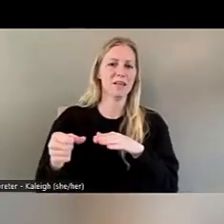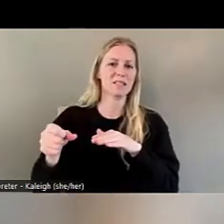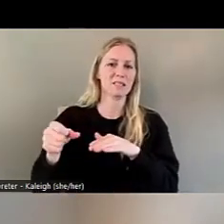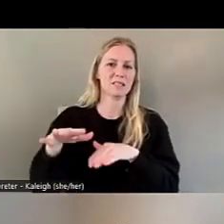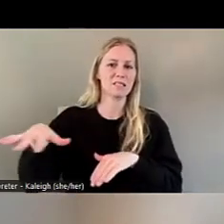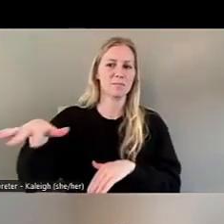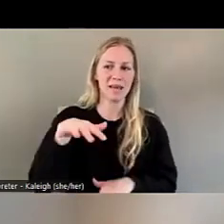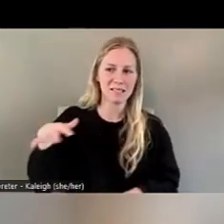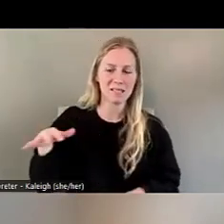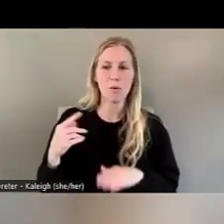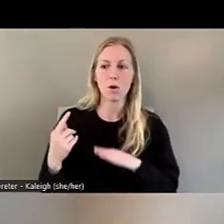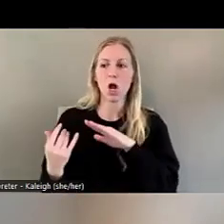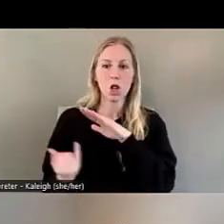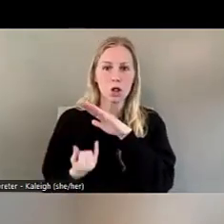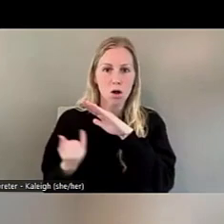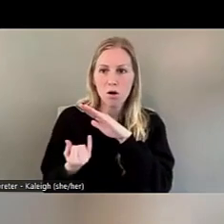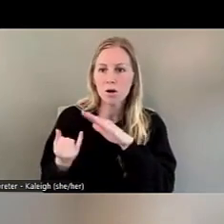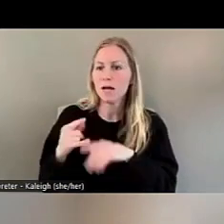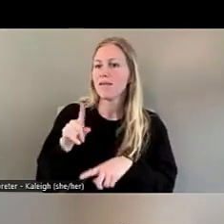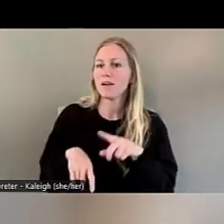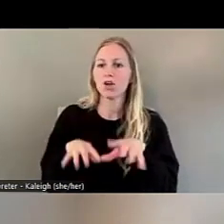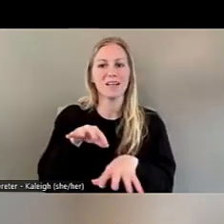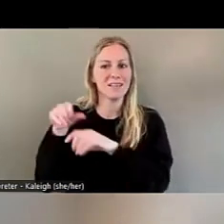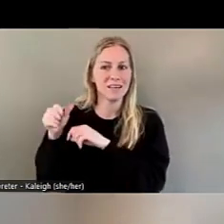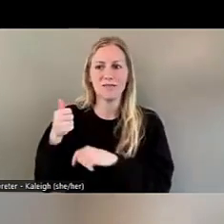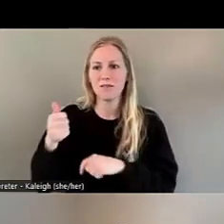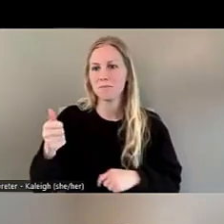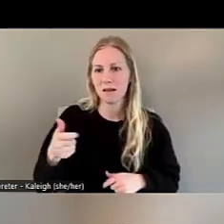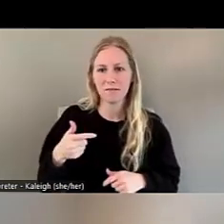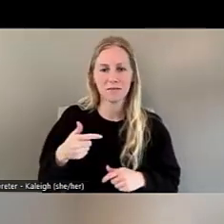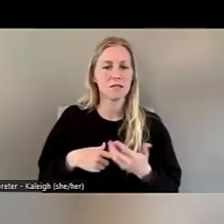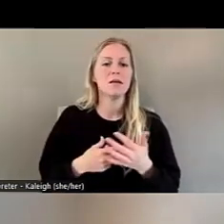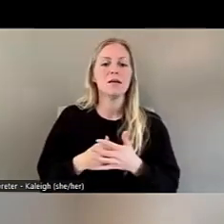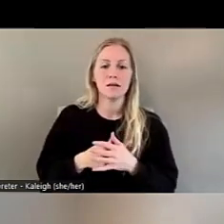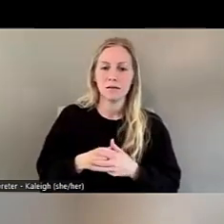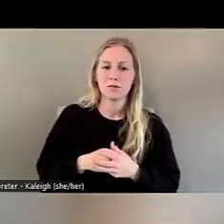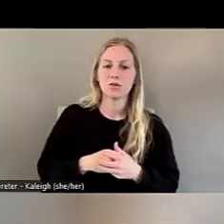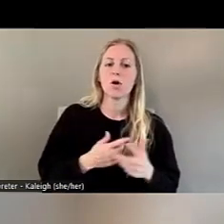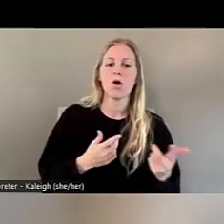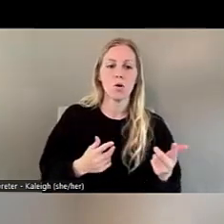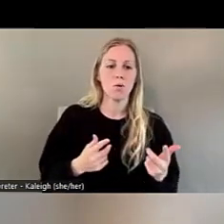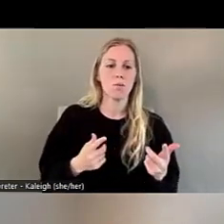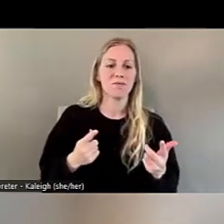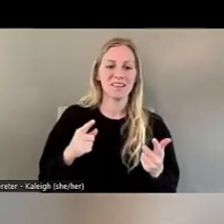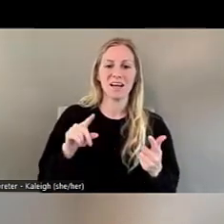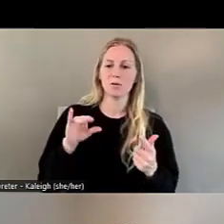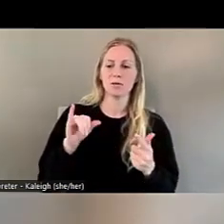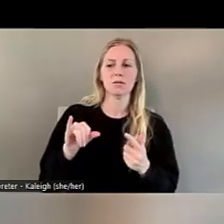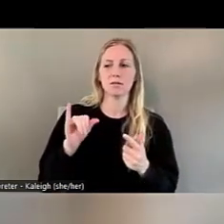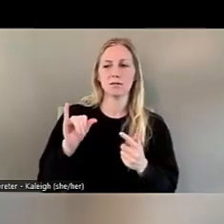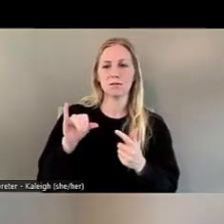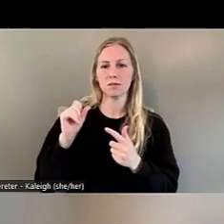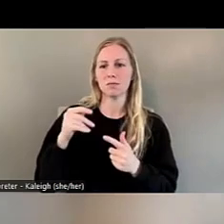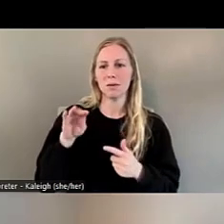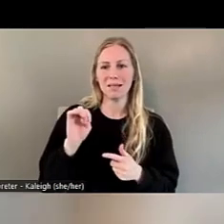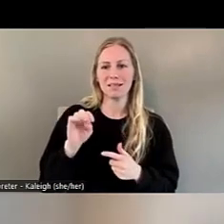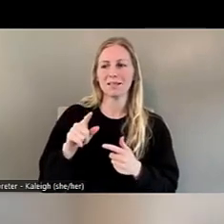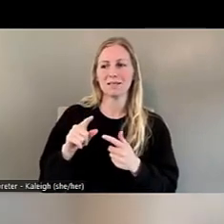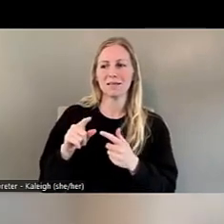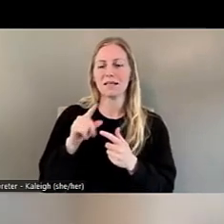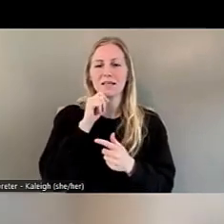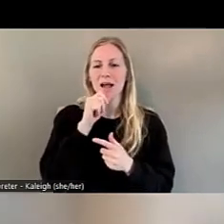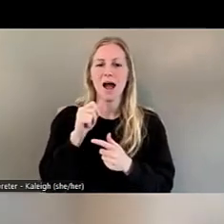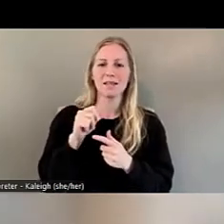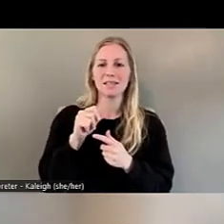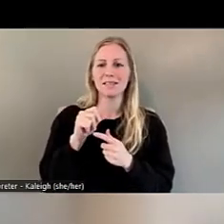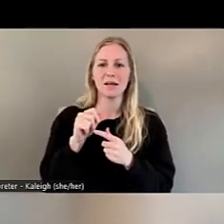not able to leave on their own accord, making them seclusions and not spaces where students could voluntarily go to calm down